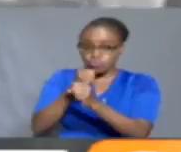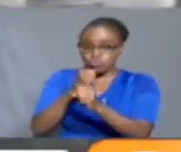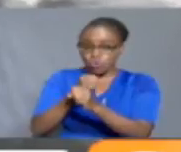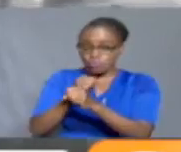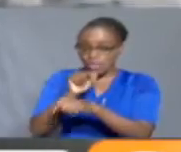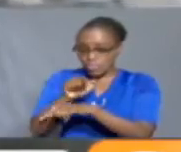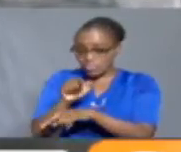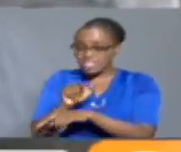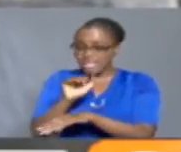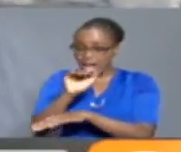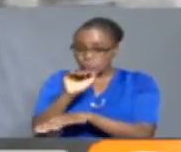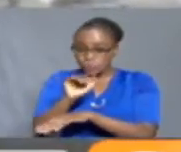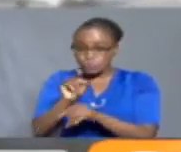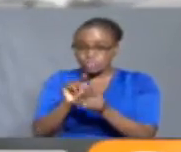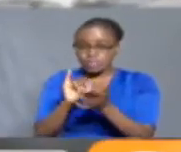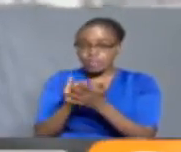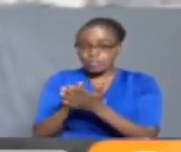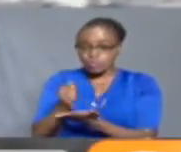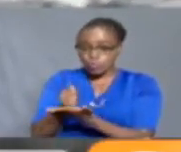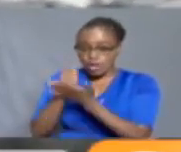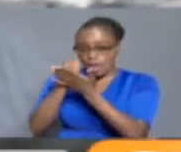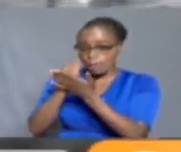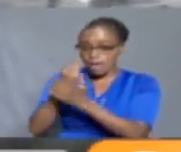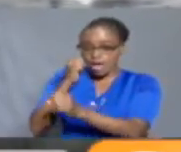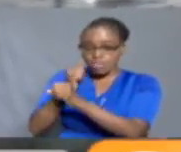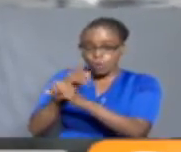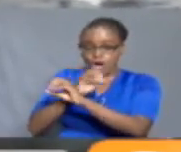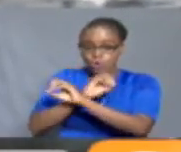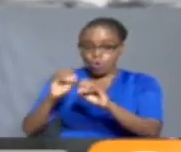is also expected to resuscitate the dormant firm,